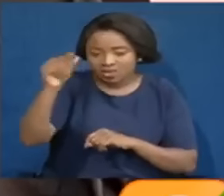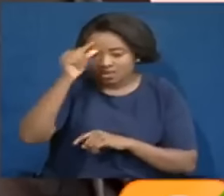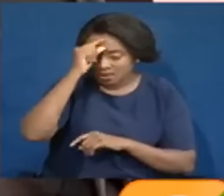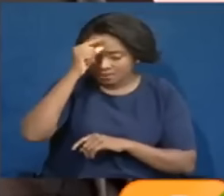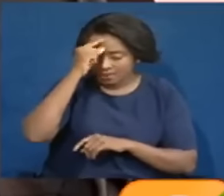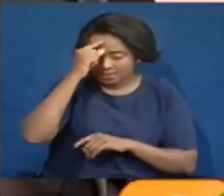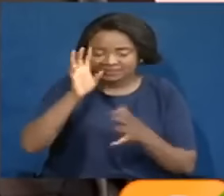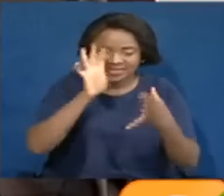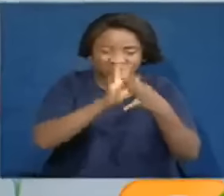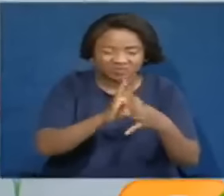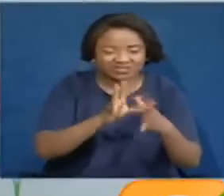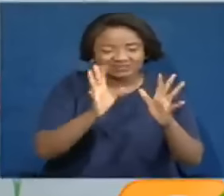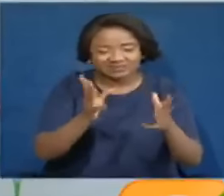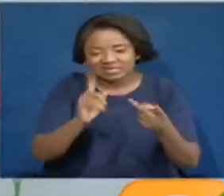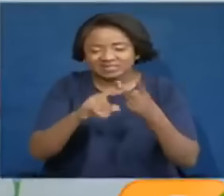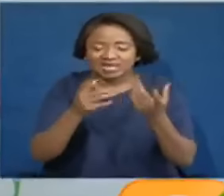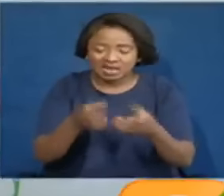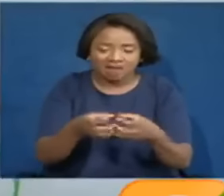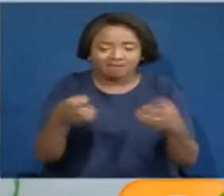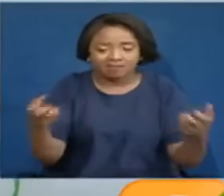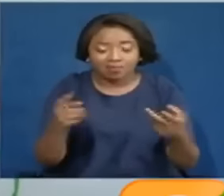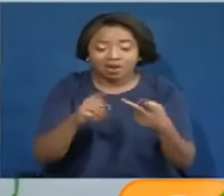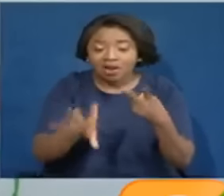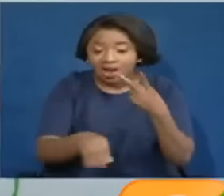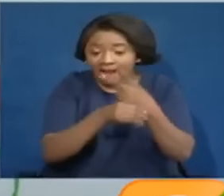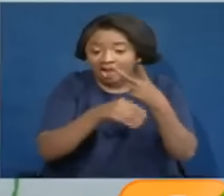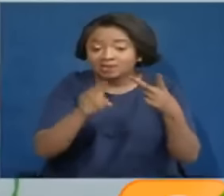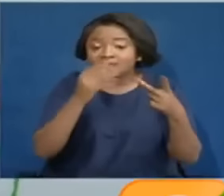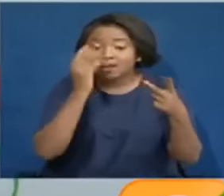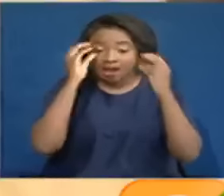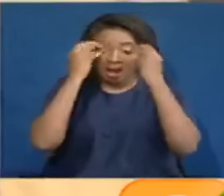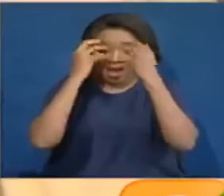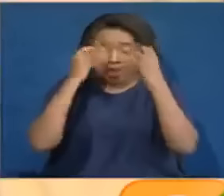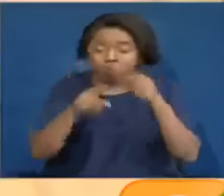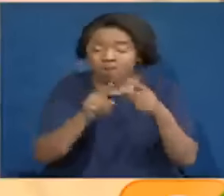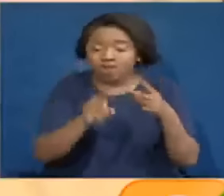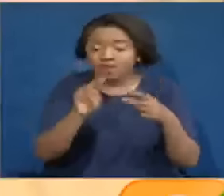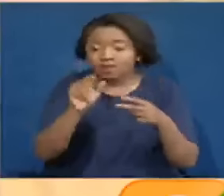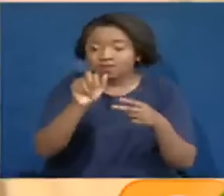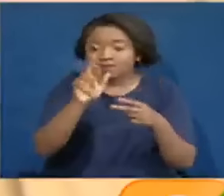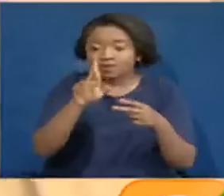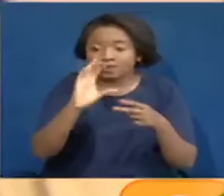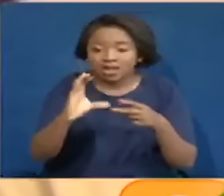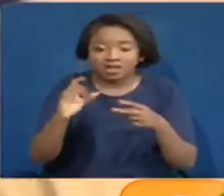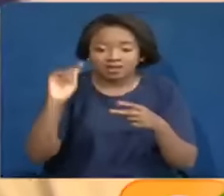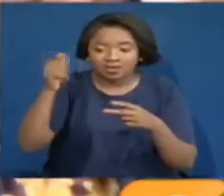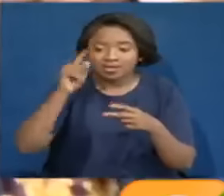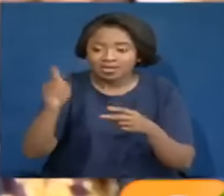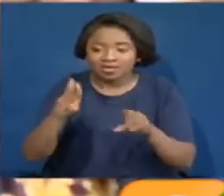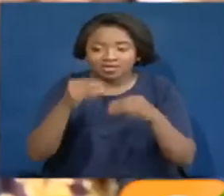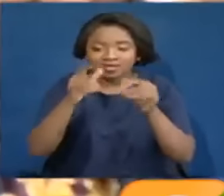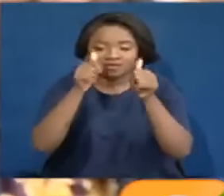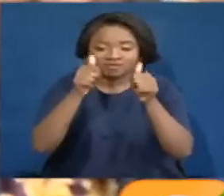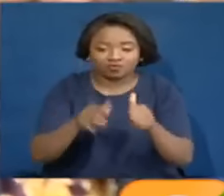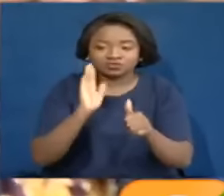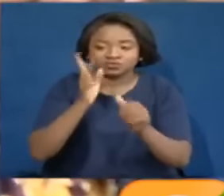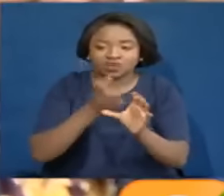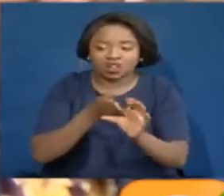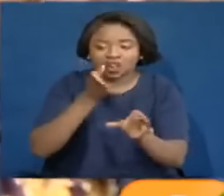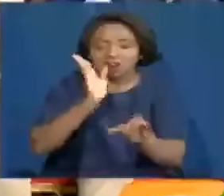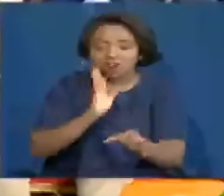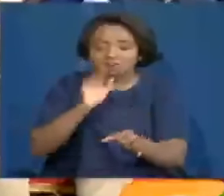the opposition coalition further widened when Mother Karua's Na Kenya in July of this year gave notice to exit the coalition